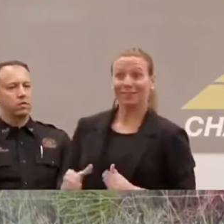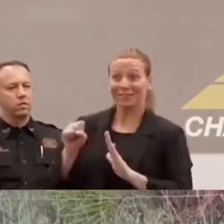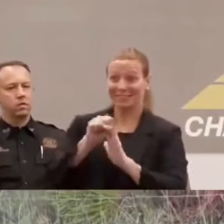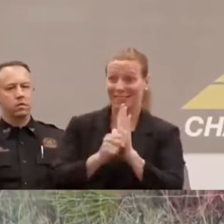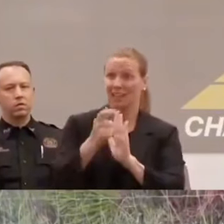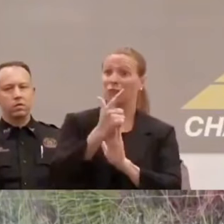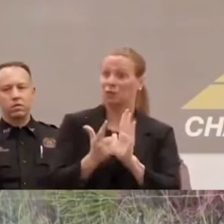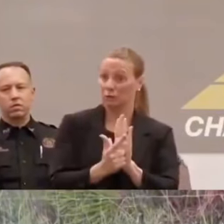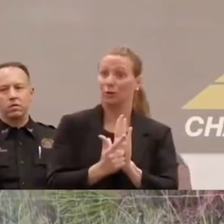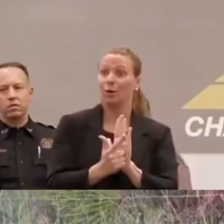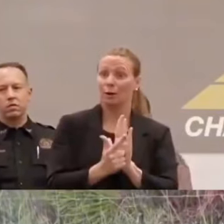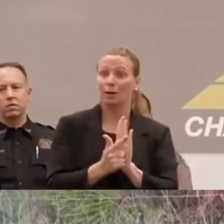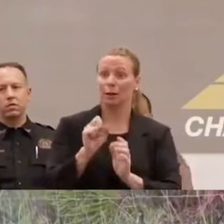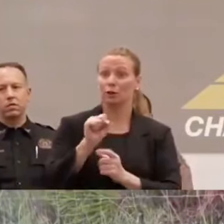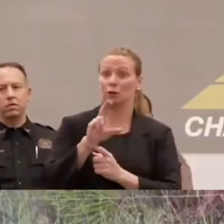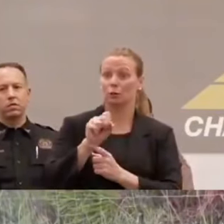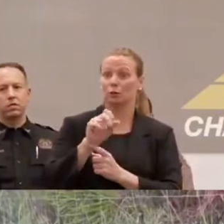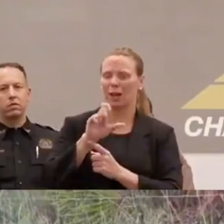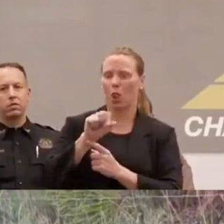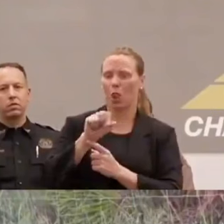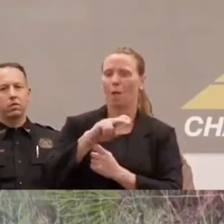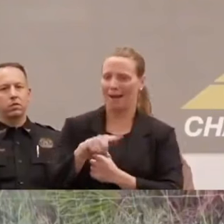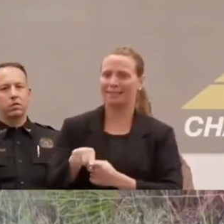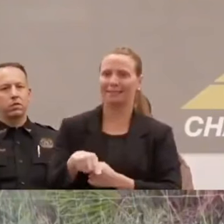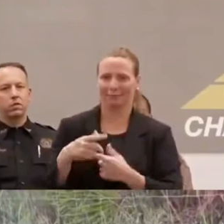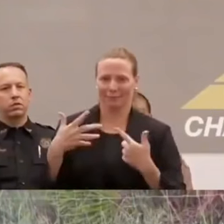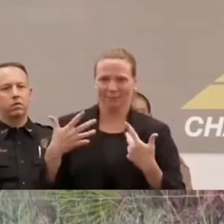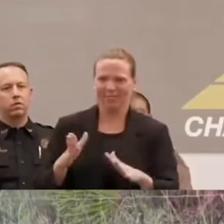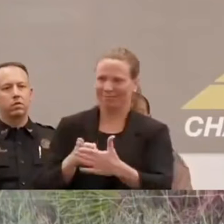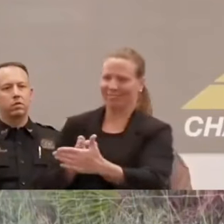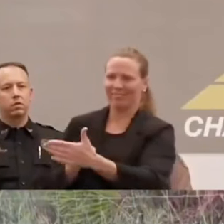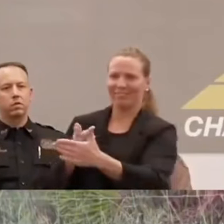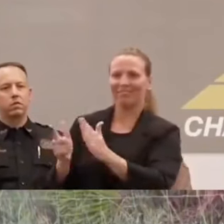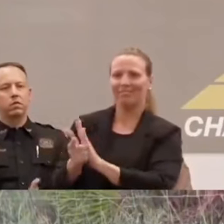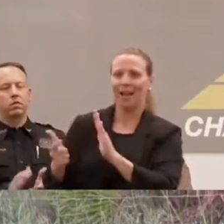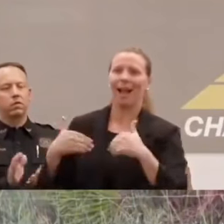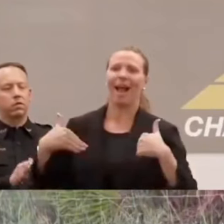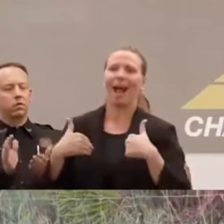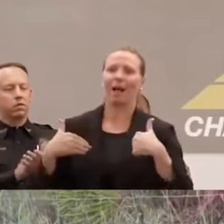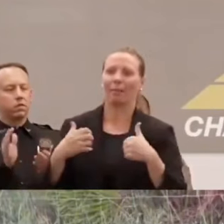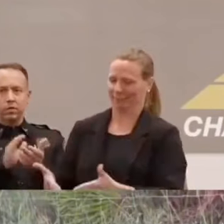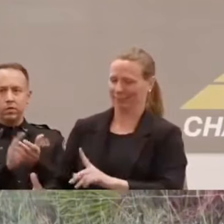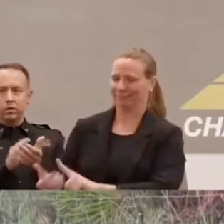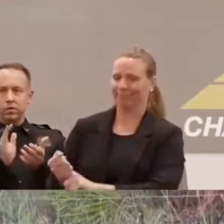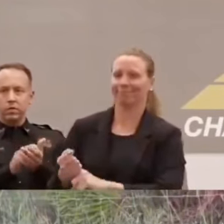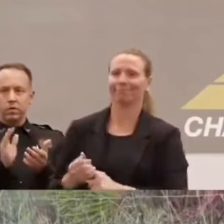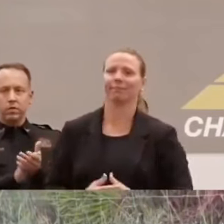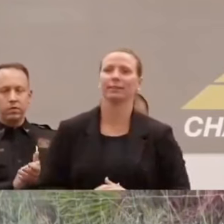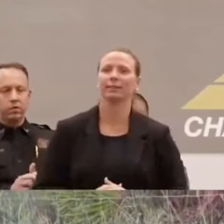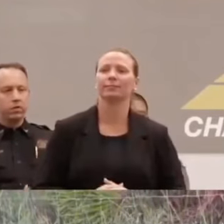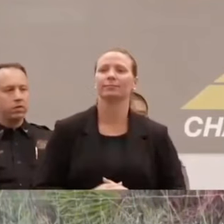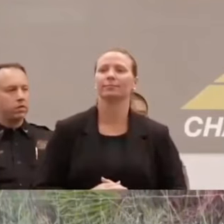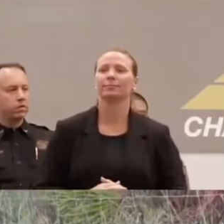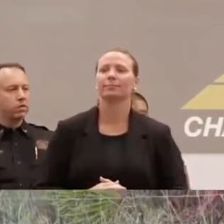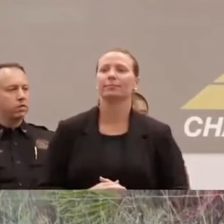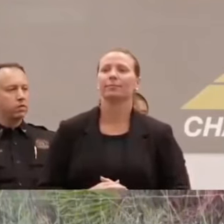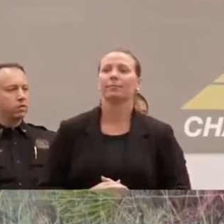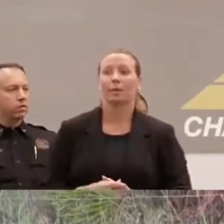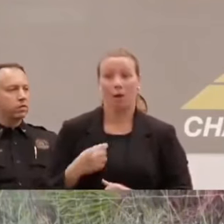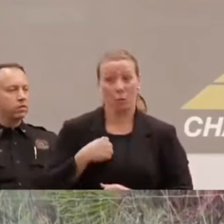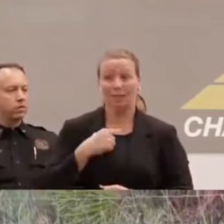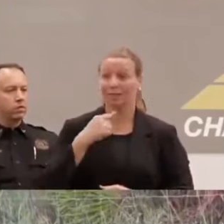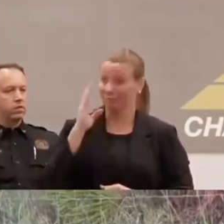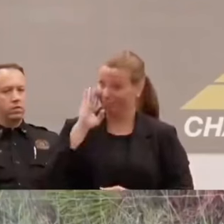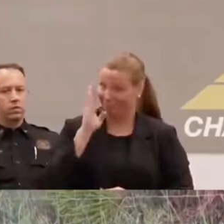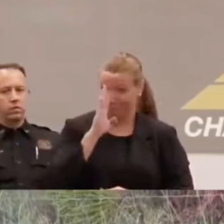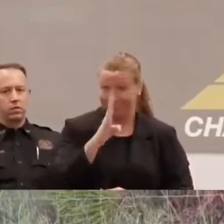Lopez is now pursuing animal cruelty charges against the individual. So we said you'd be held